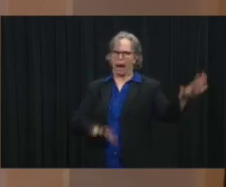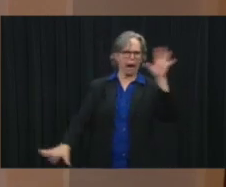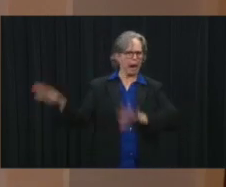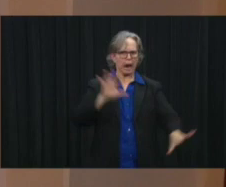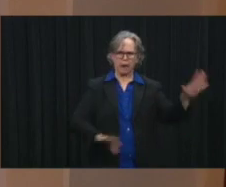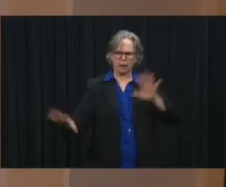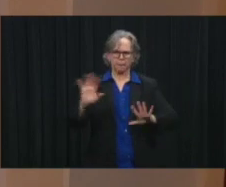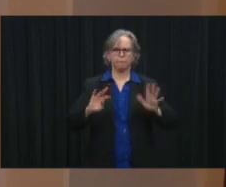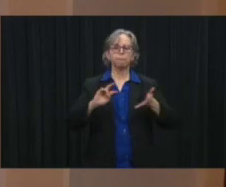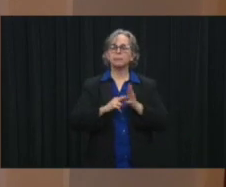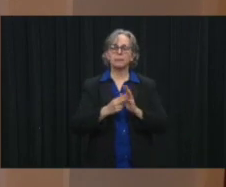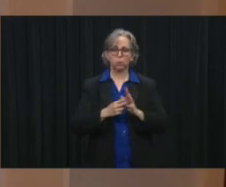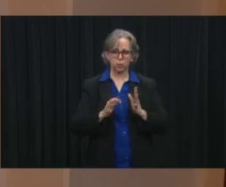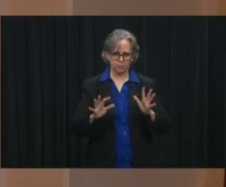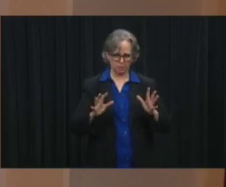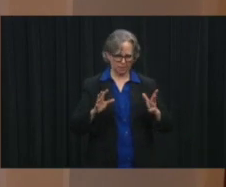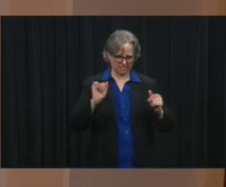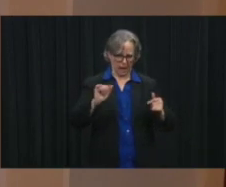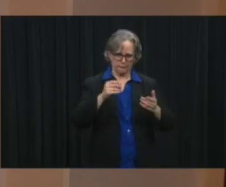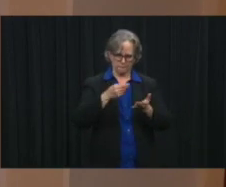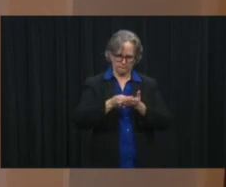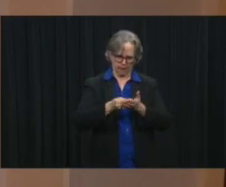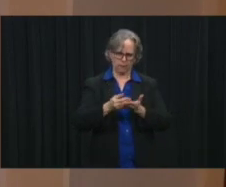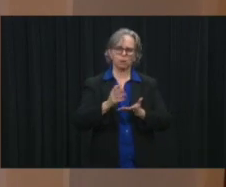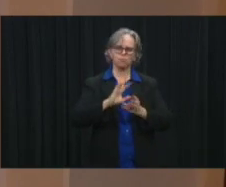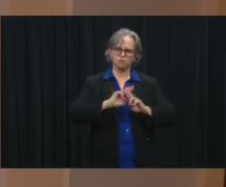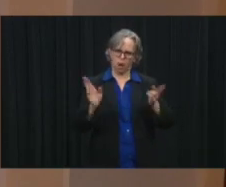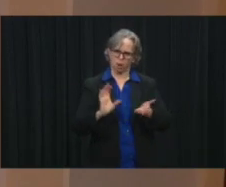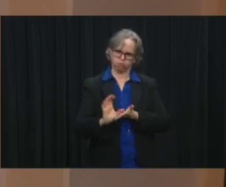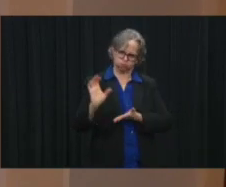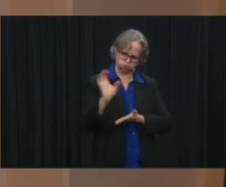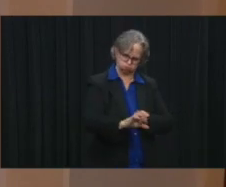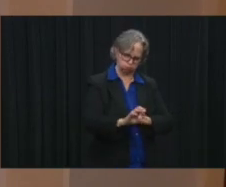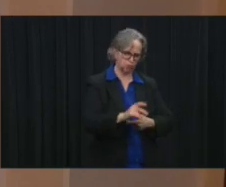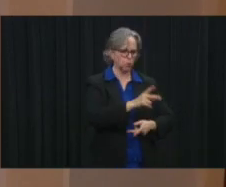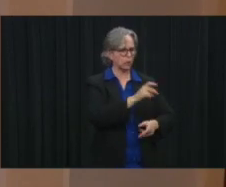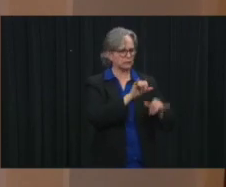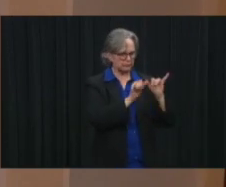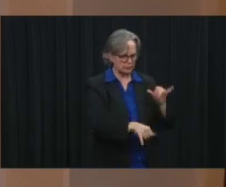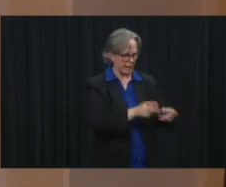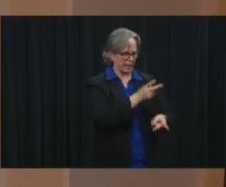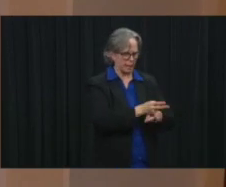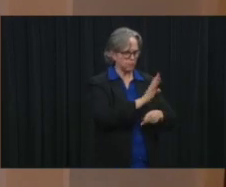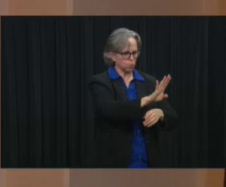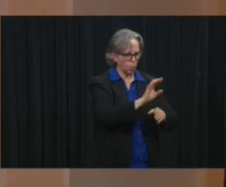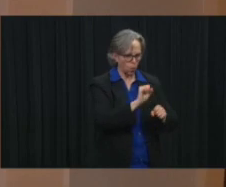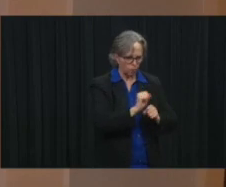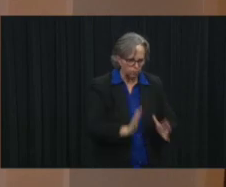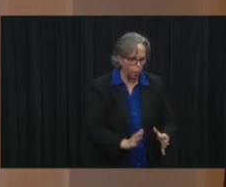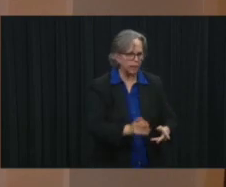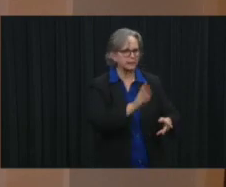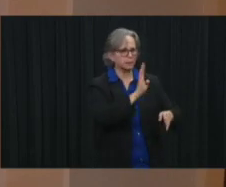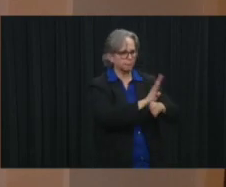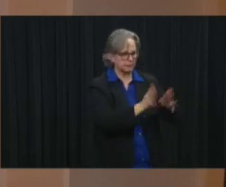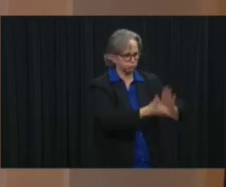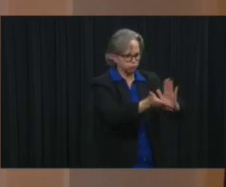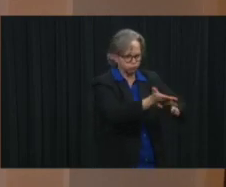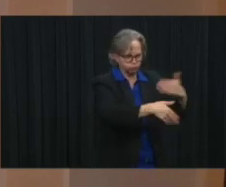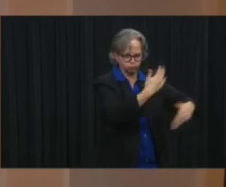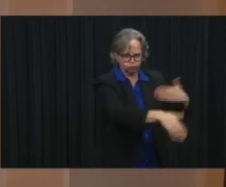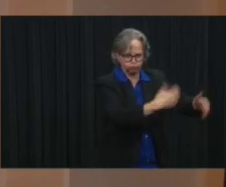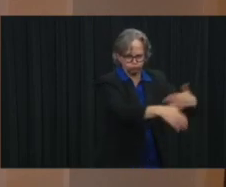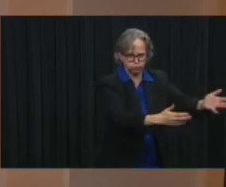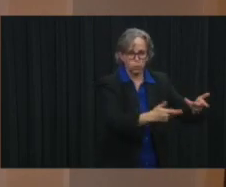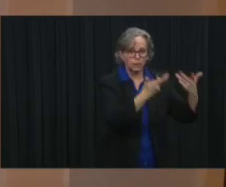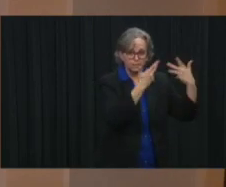everybody so that not only they can keep their employees on the payroll, but also they'll be able to come out of this because they're going to